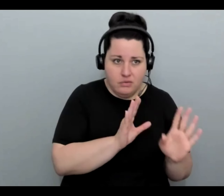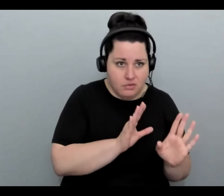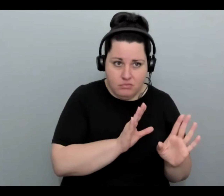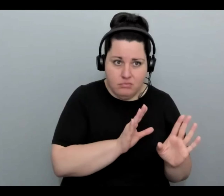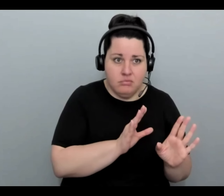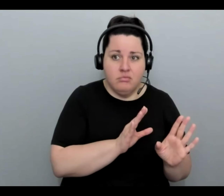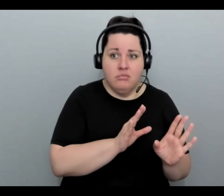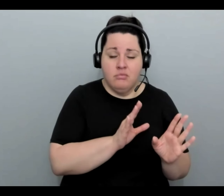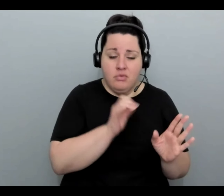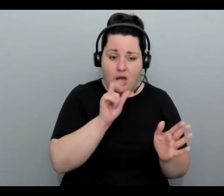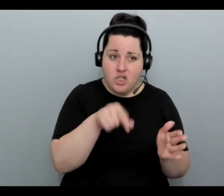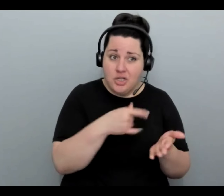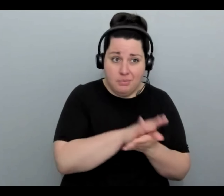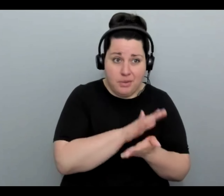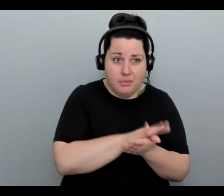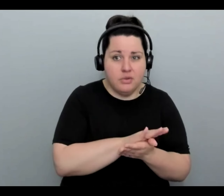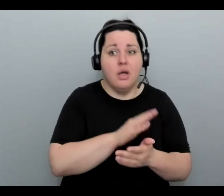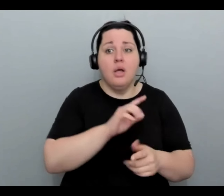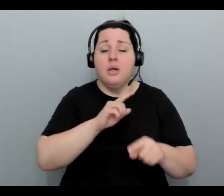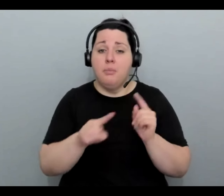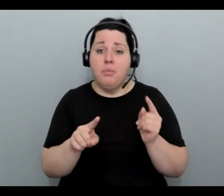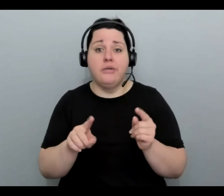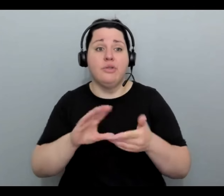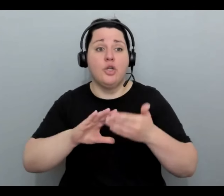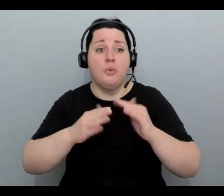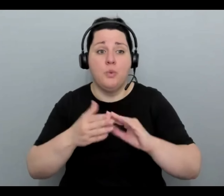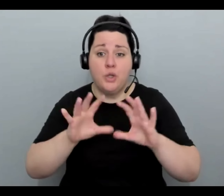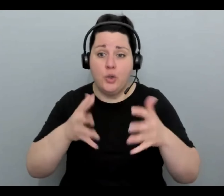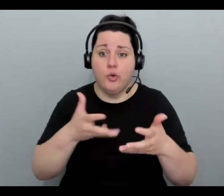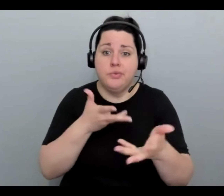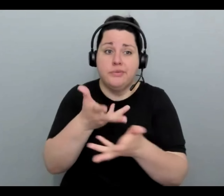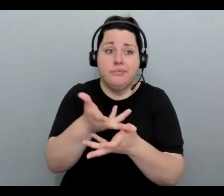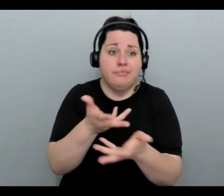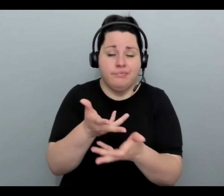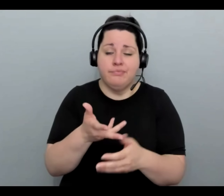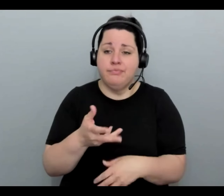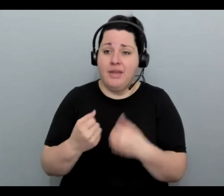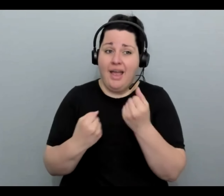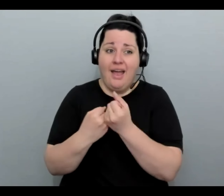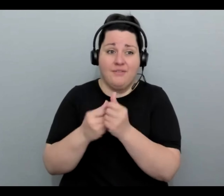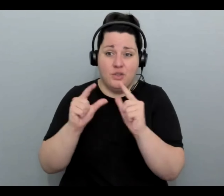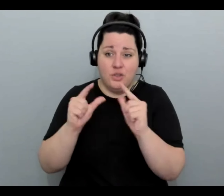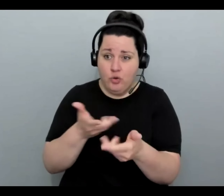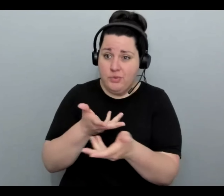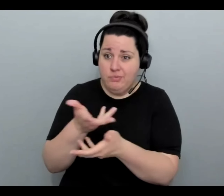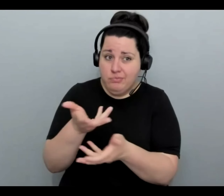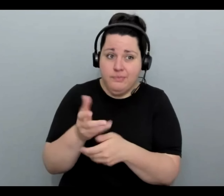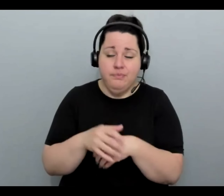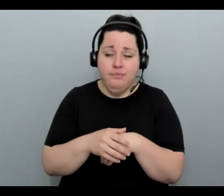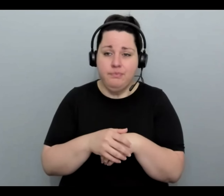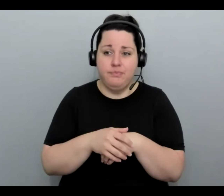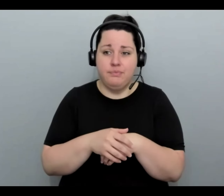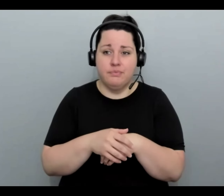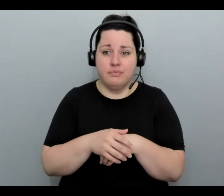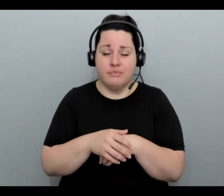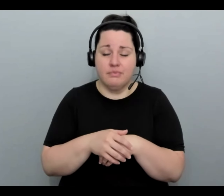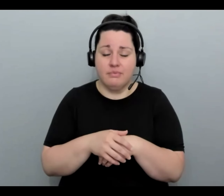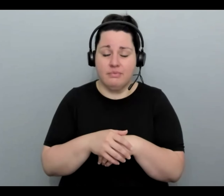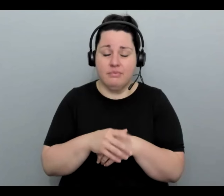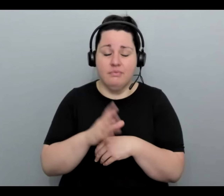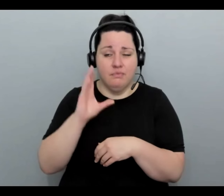in papers, but talking to community groups, advocacy groups, knowing